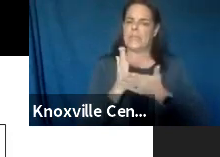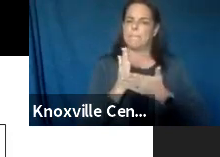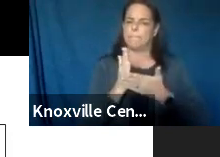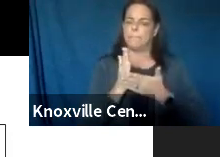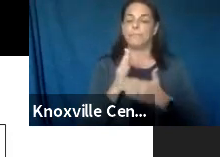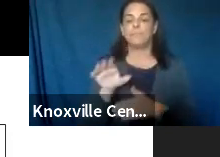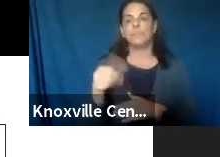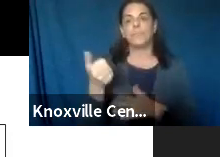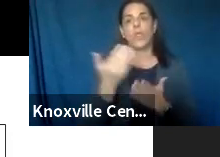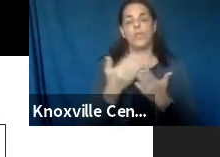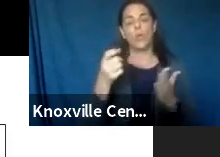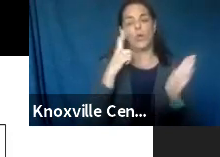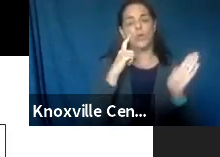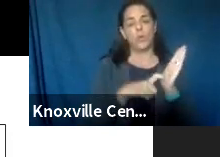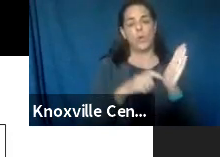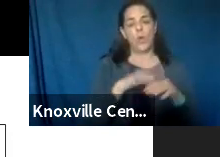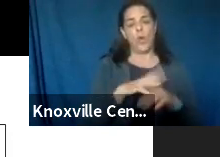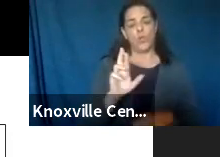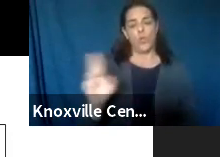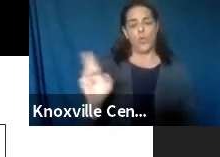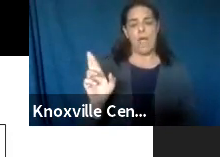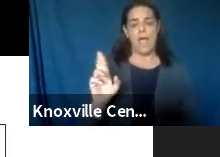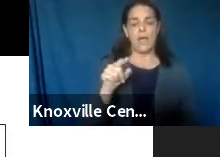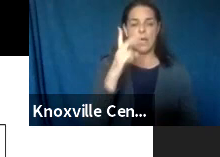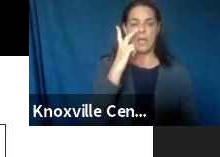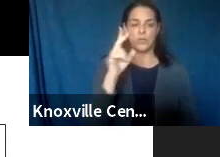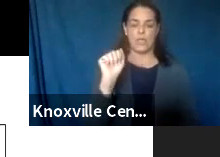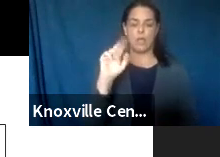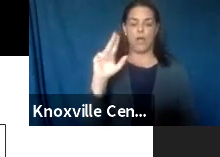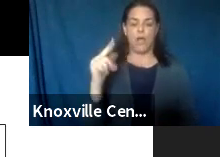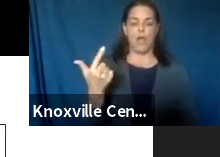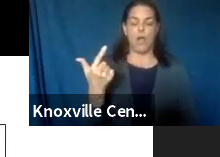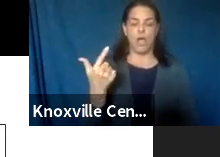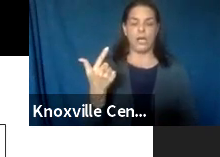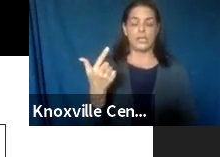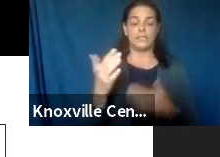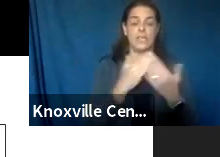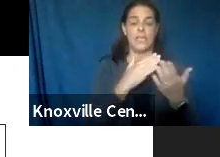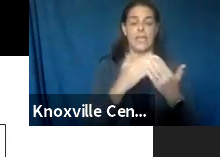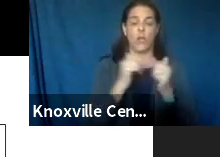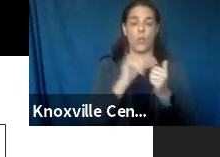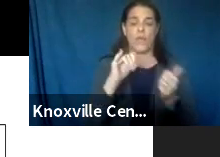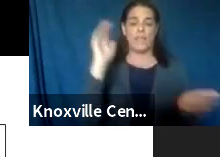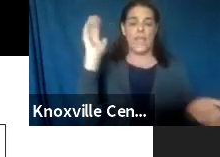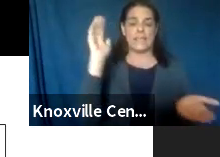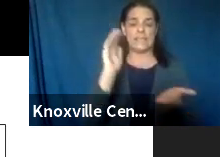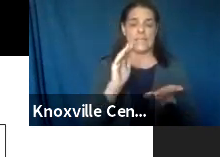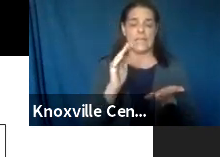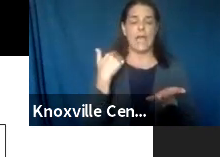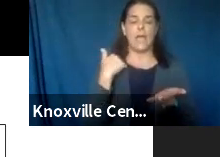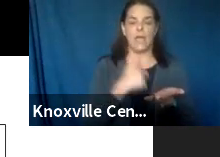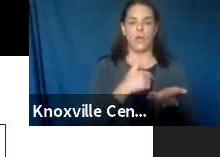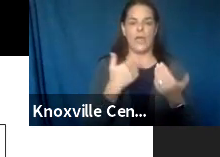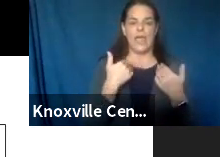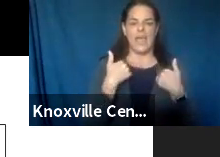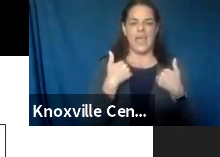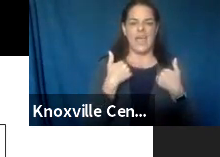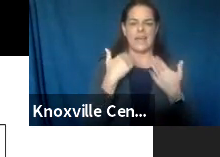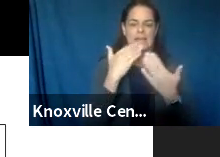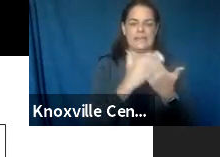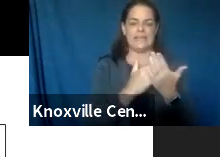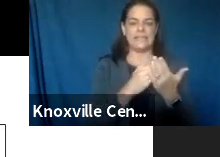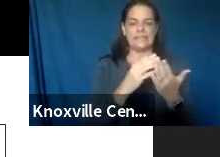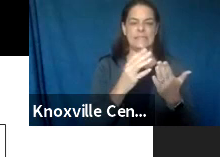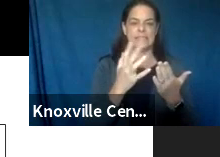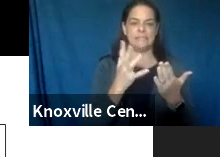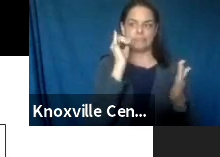The other thing I'd point out on the right is you see that in August, even with that decline, we had almost an identical number of